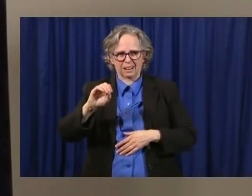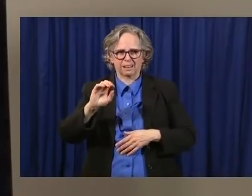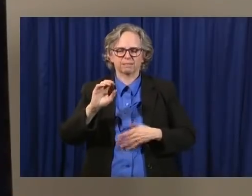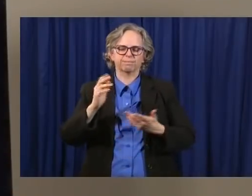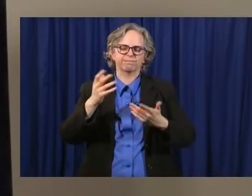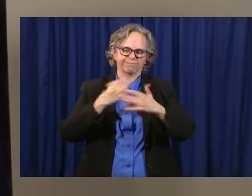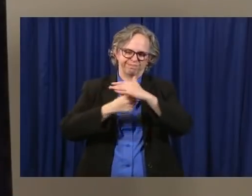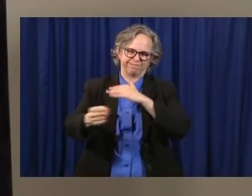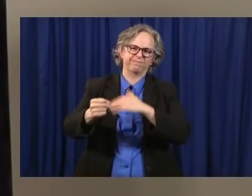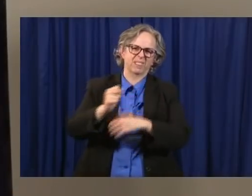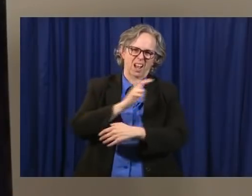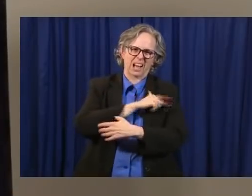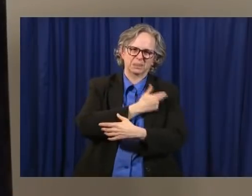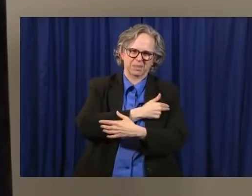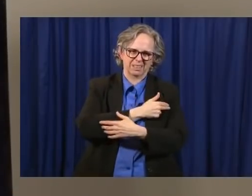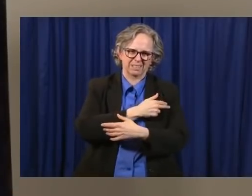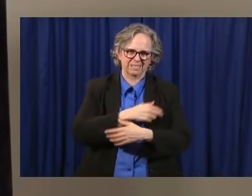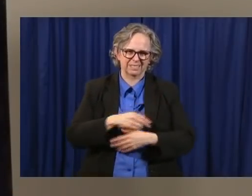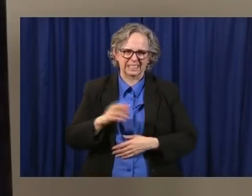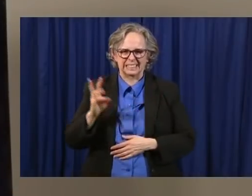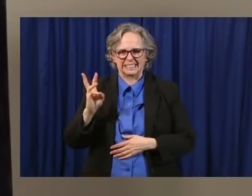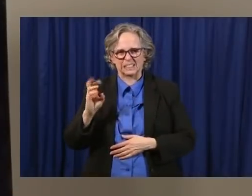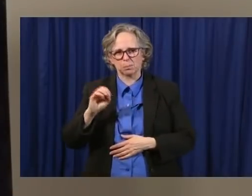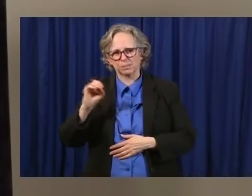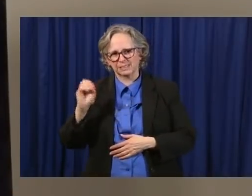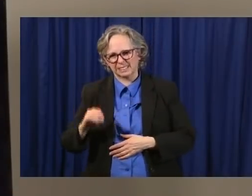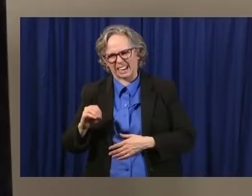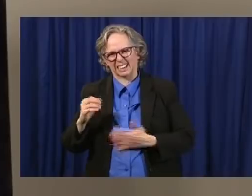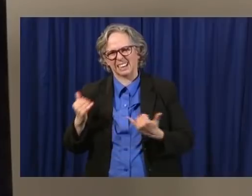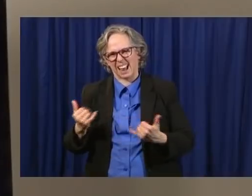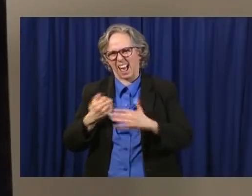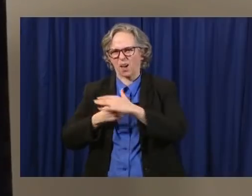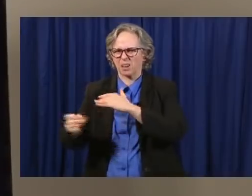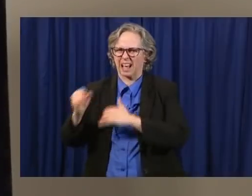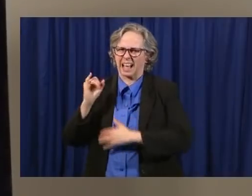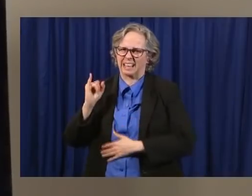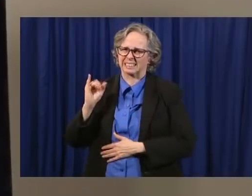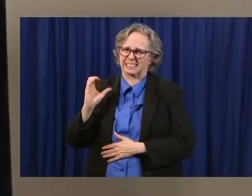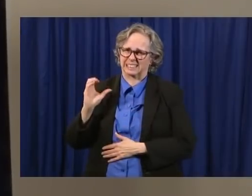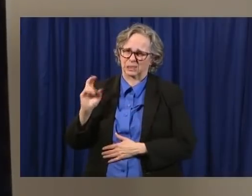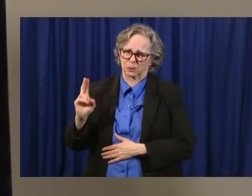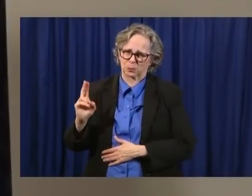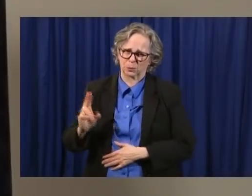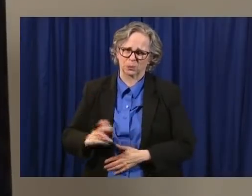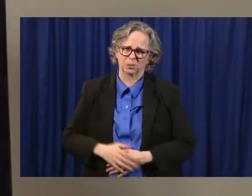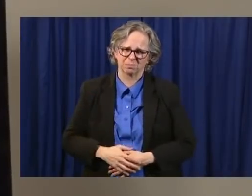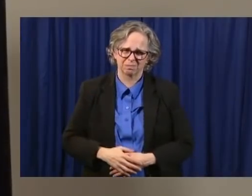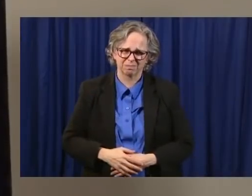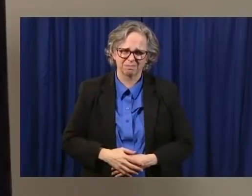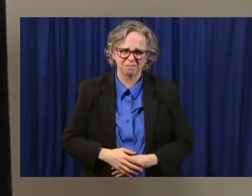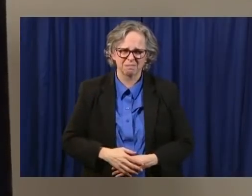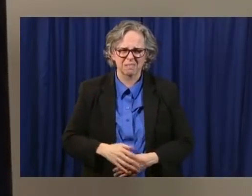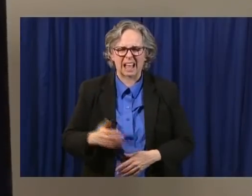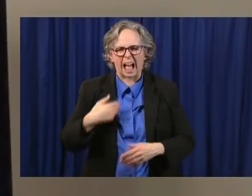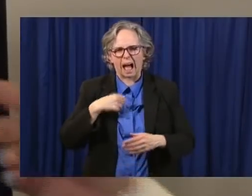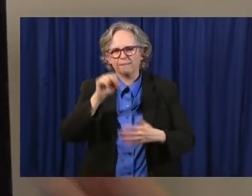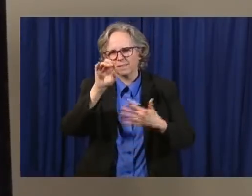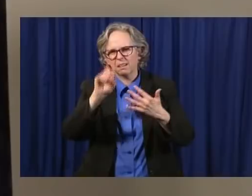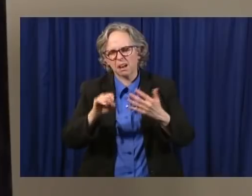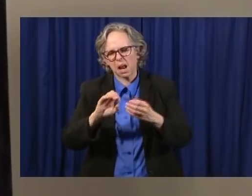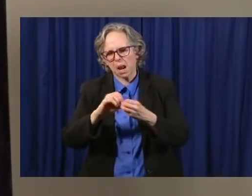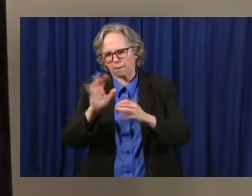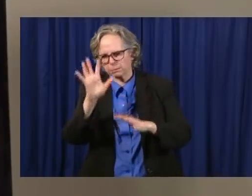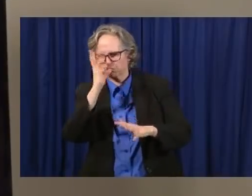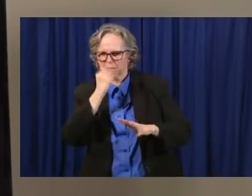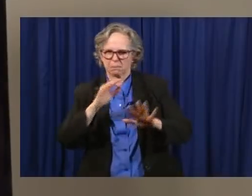and 6% are in the ICU. And other than that, our numbers look about the same.